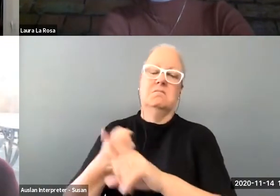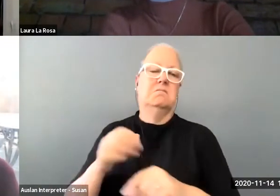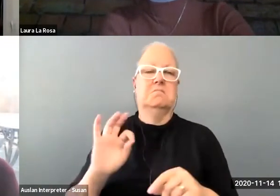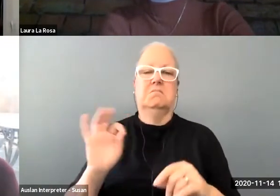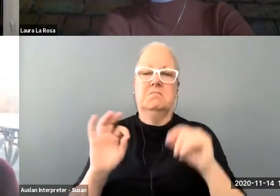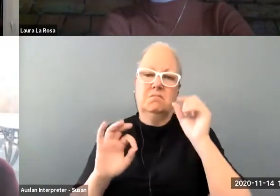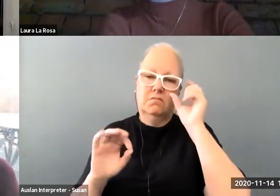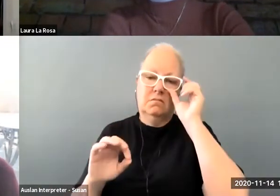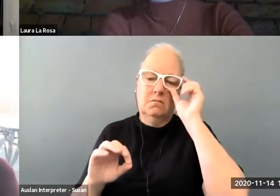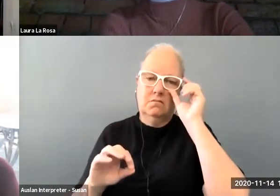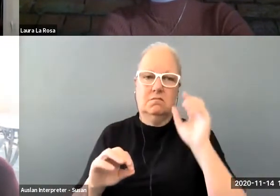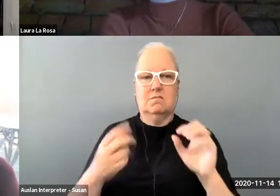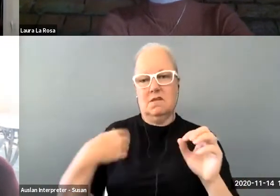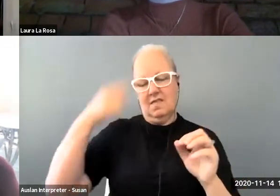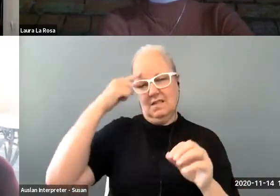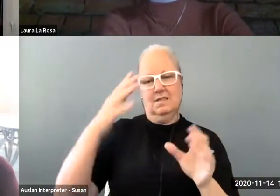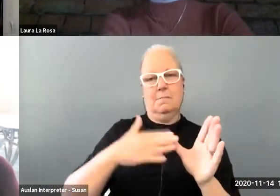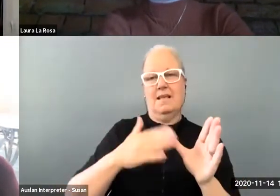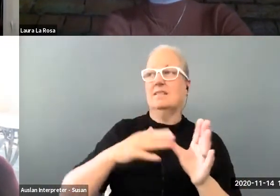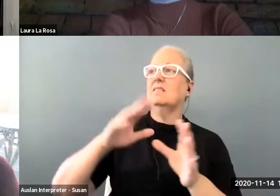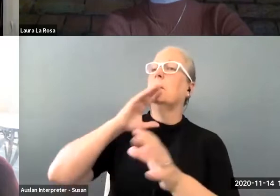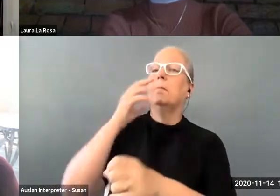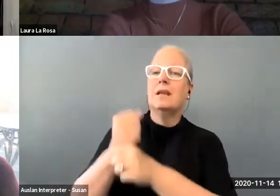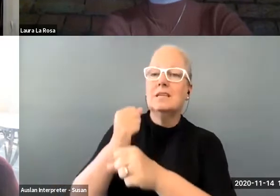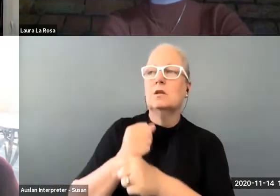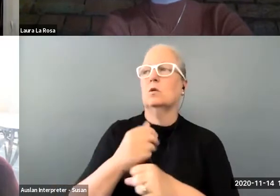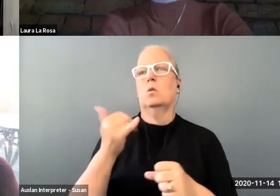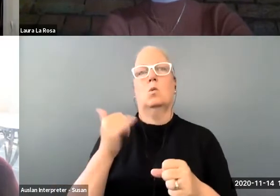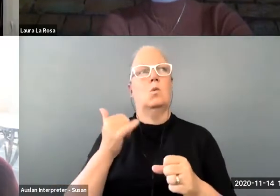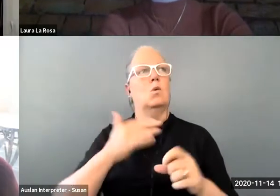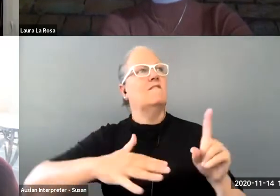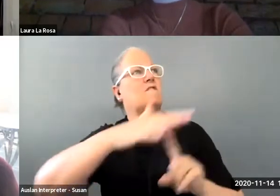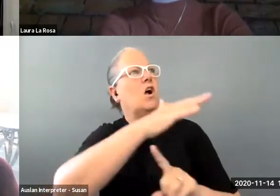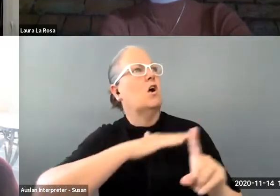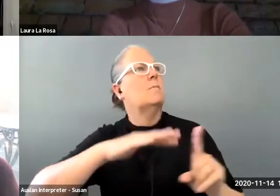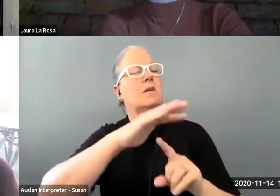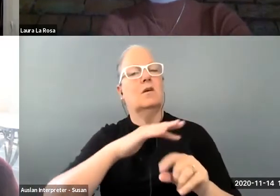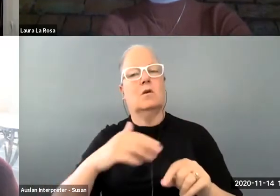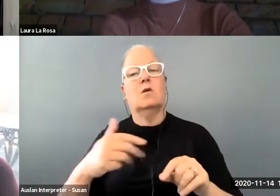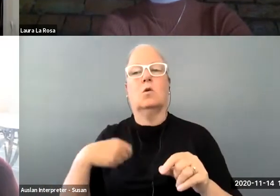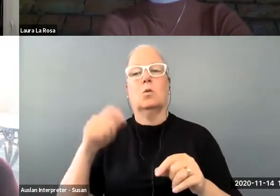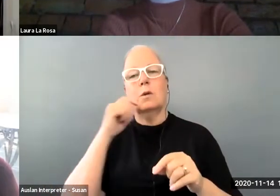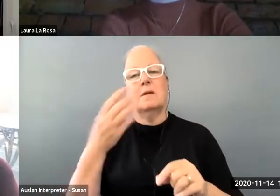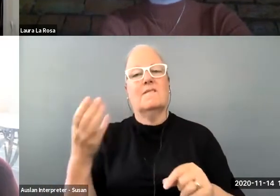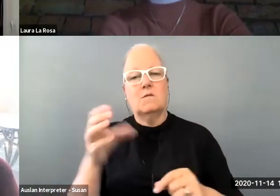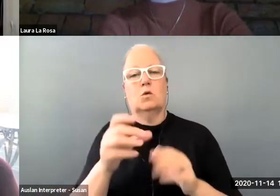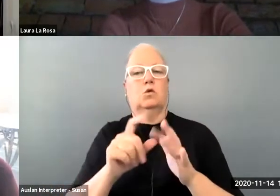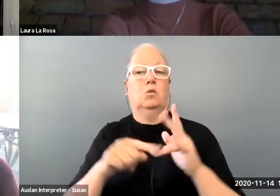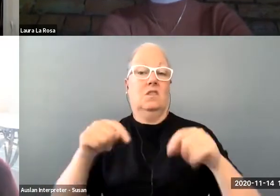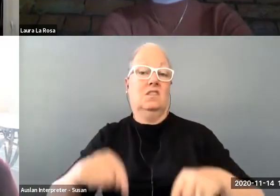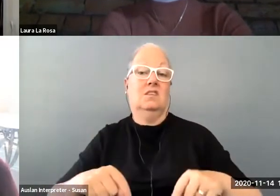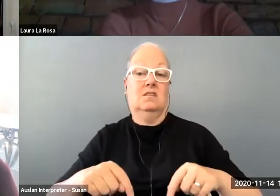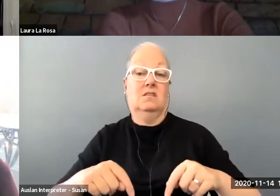and environmental situation goes even more chaotic, we're going to be forced into this kind of work. Many of us,